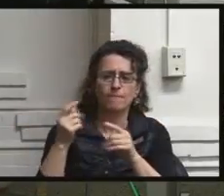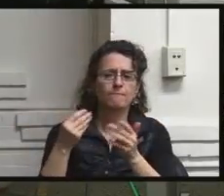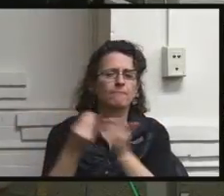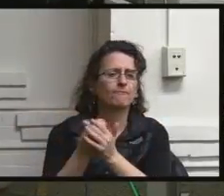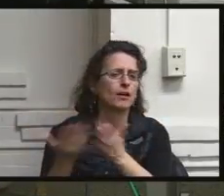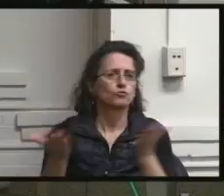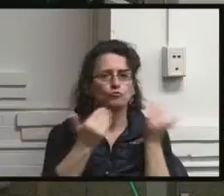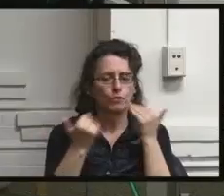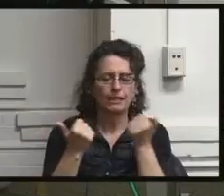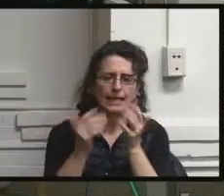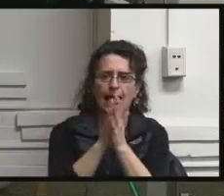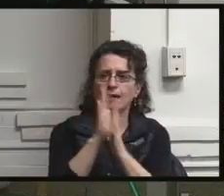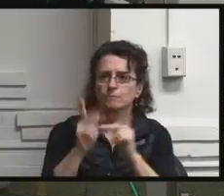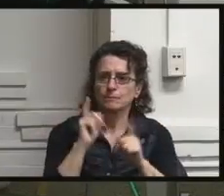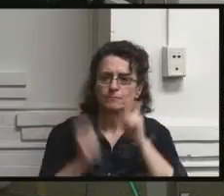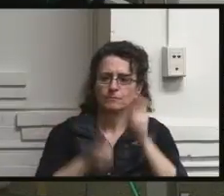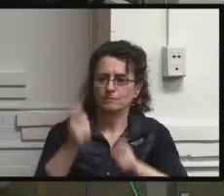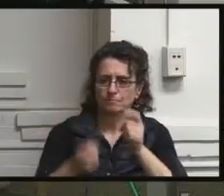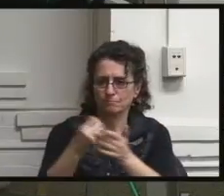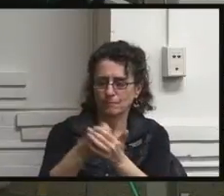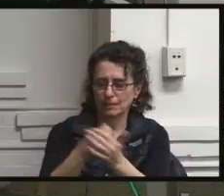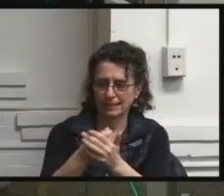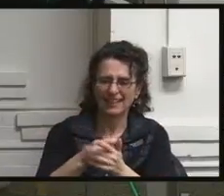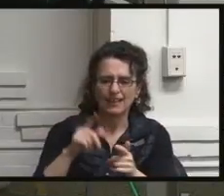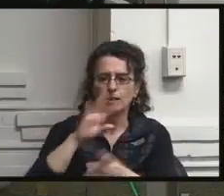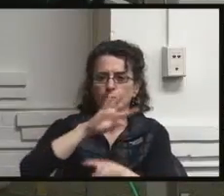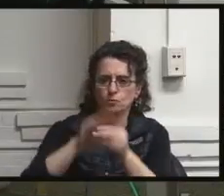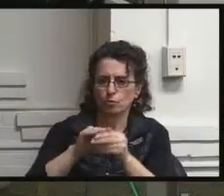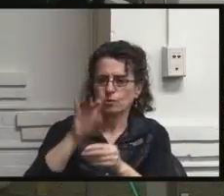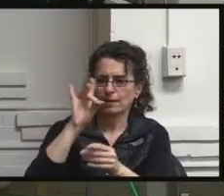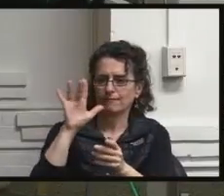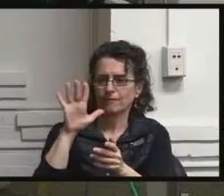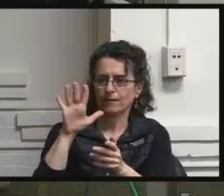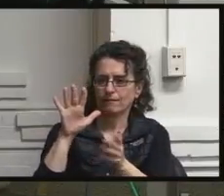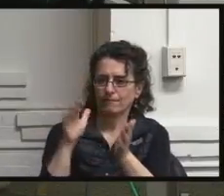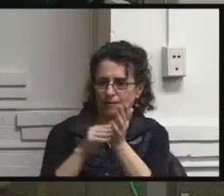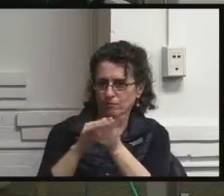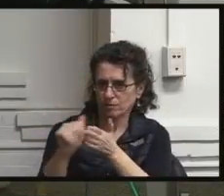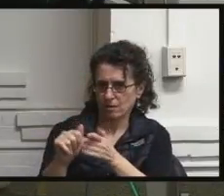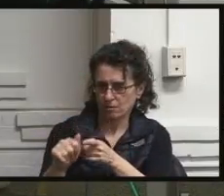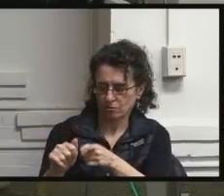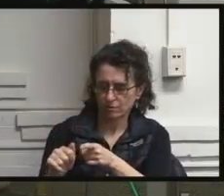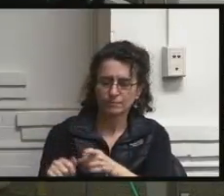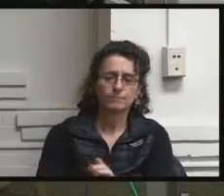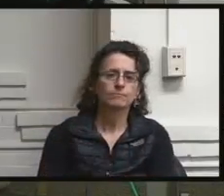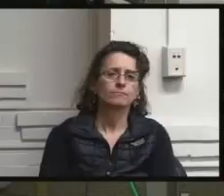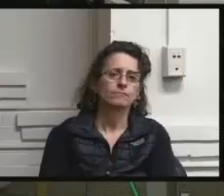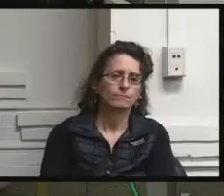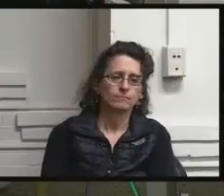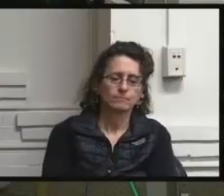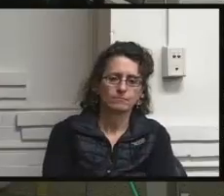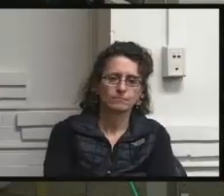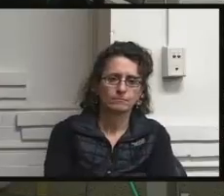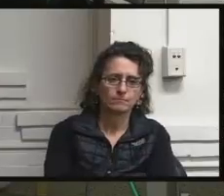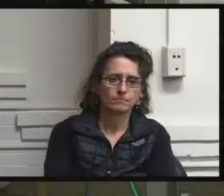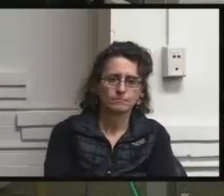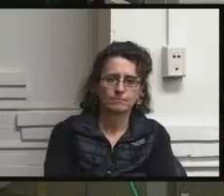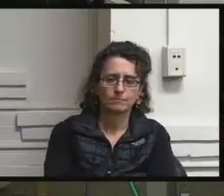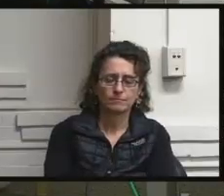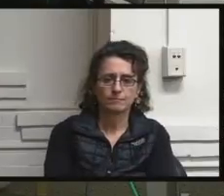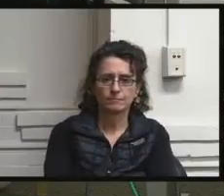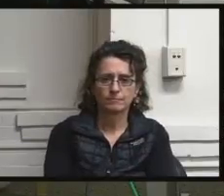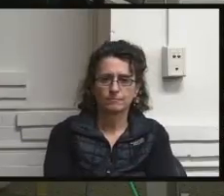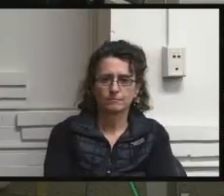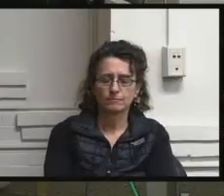that $85,000 figure. Well, the organization had been deficient for several years